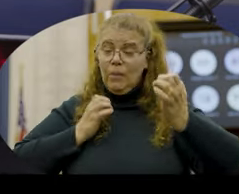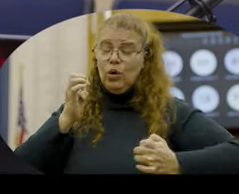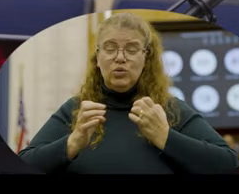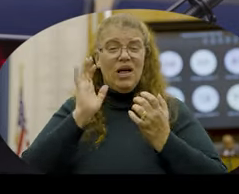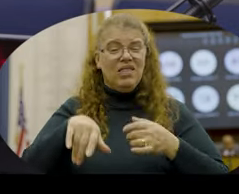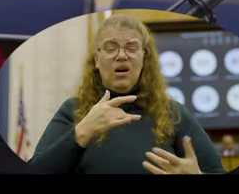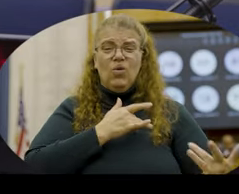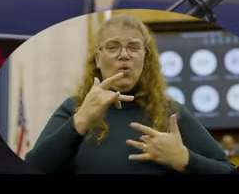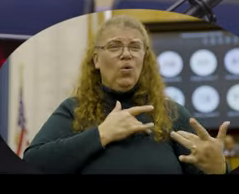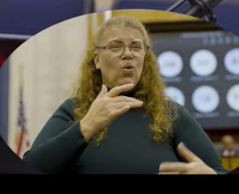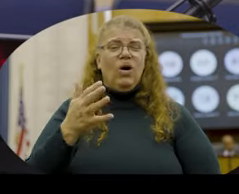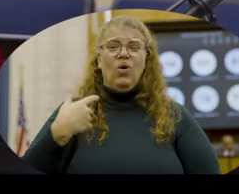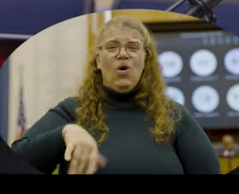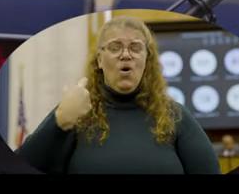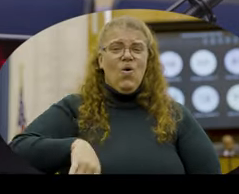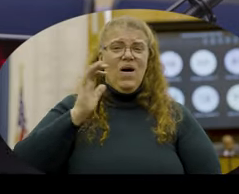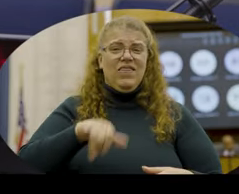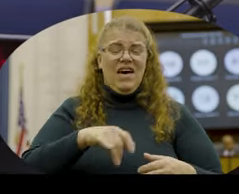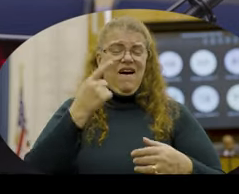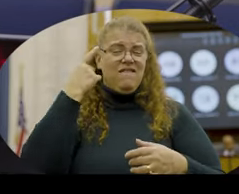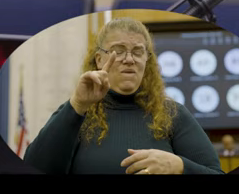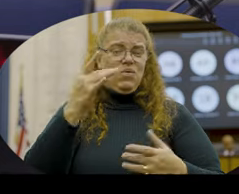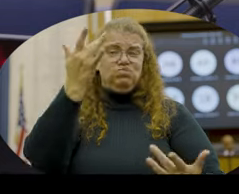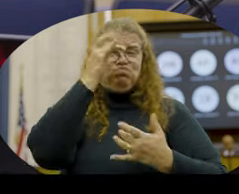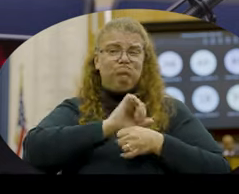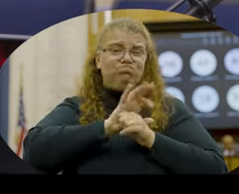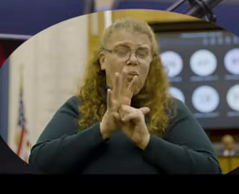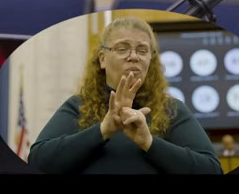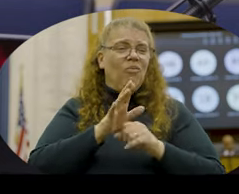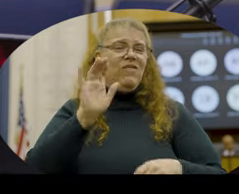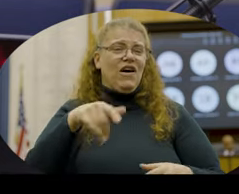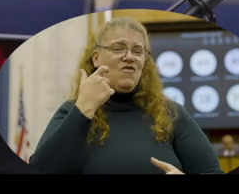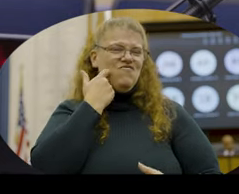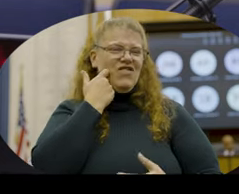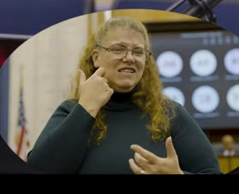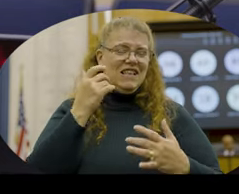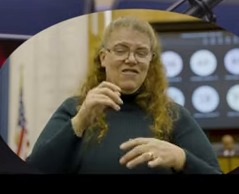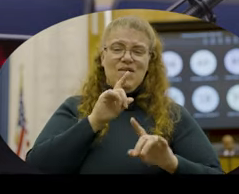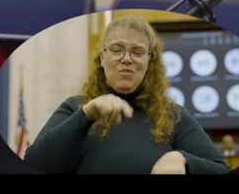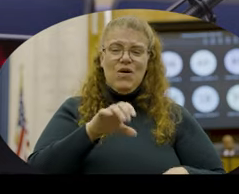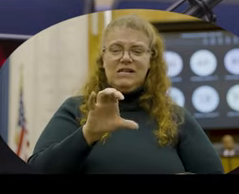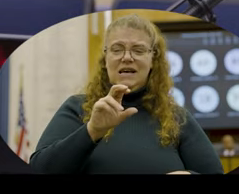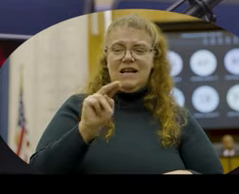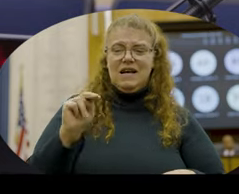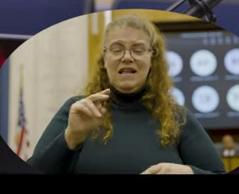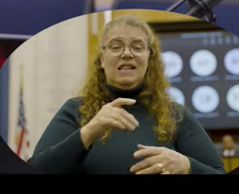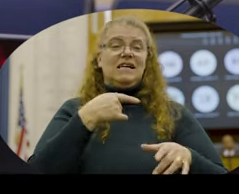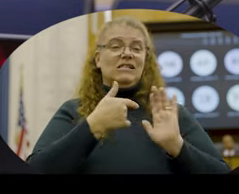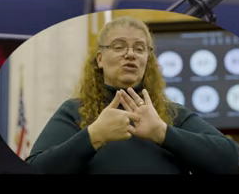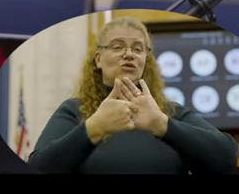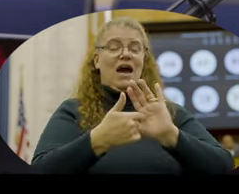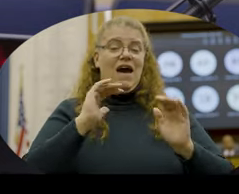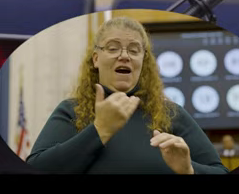local contribution has increased almost 50% just in 7 years.